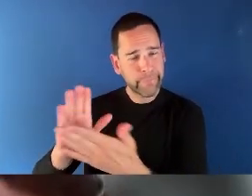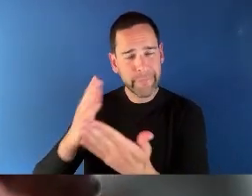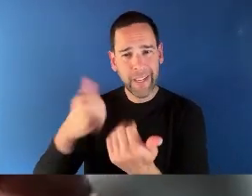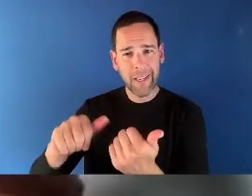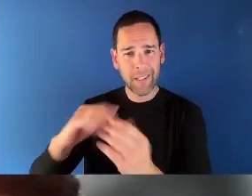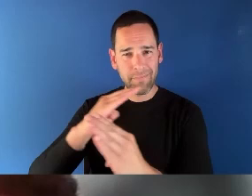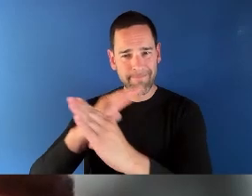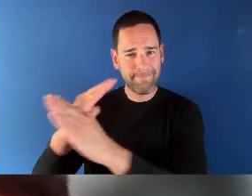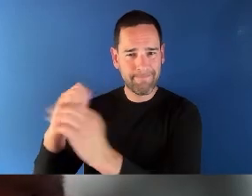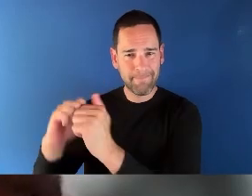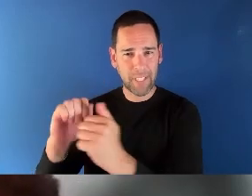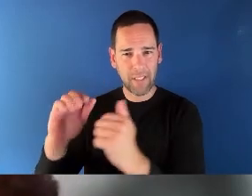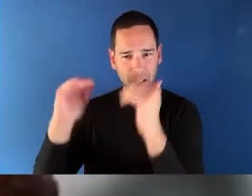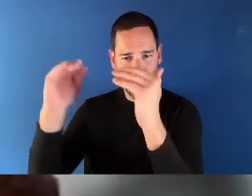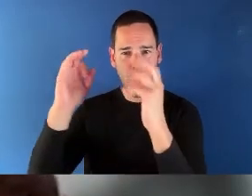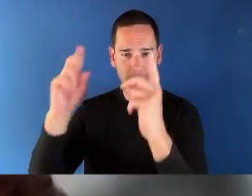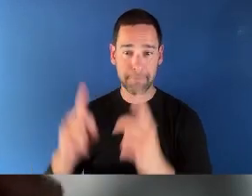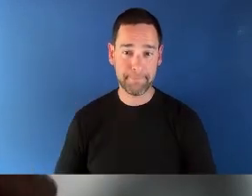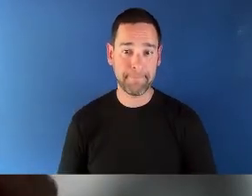So,